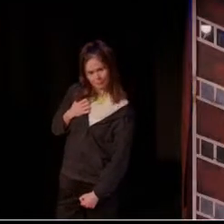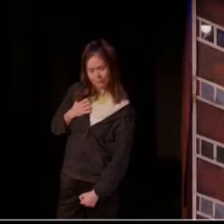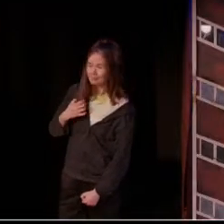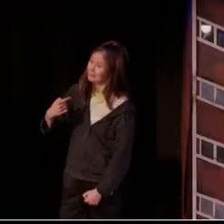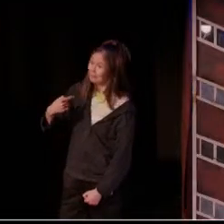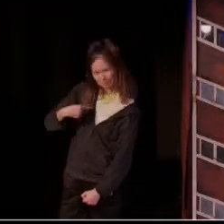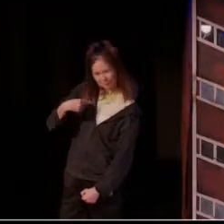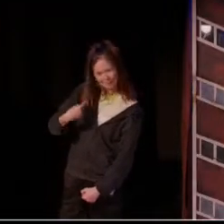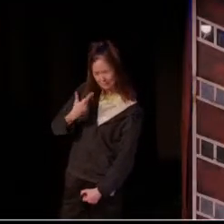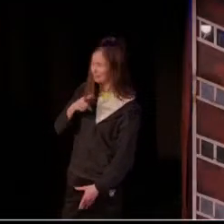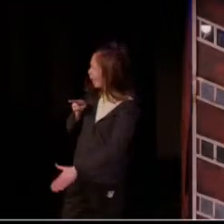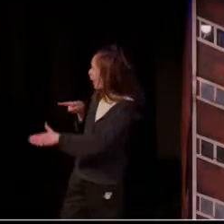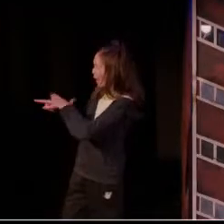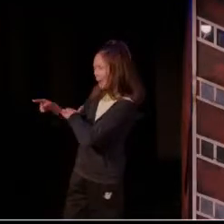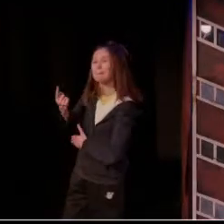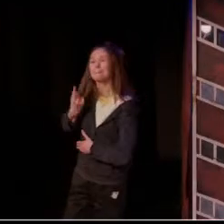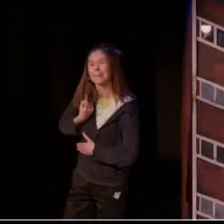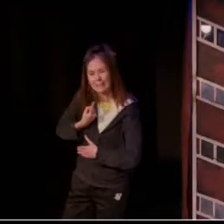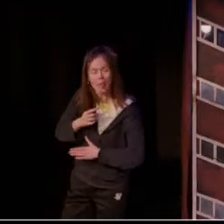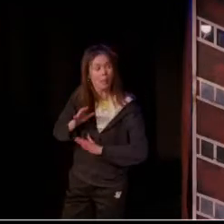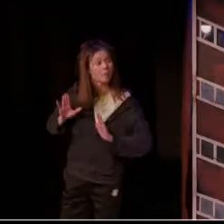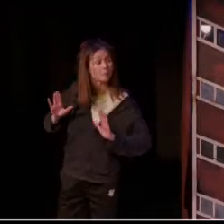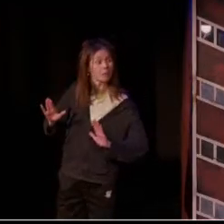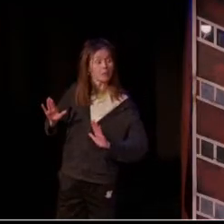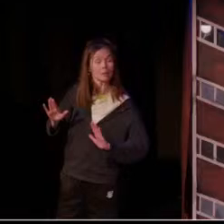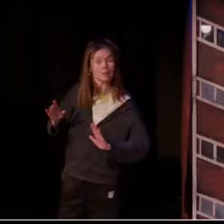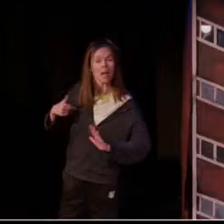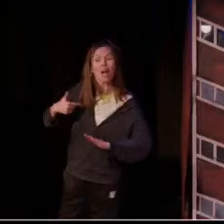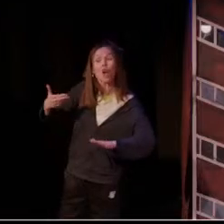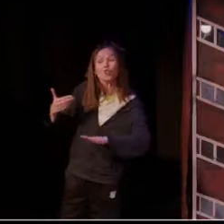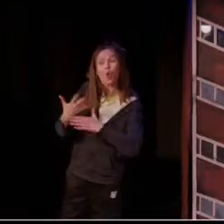own footing, but first I'll do my errand.